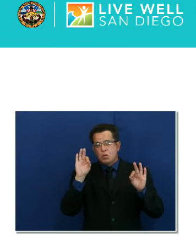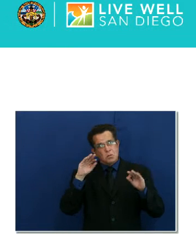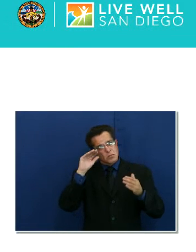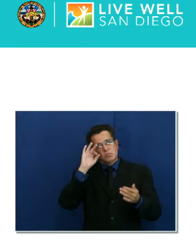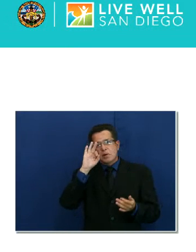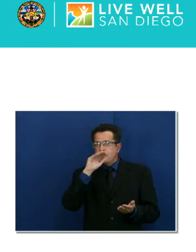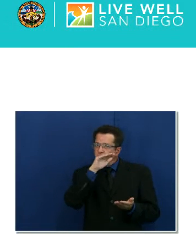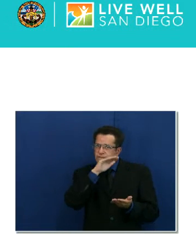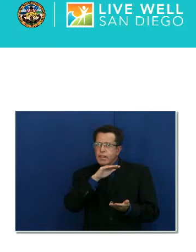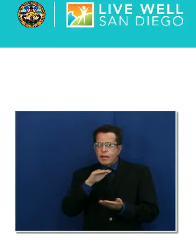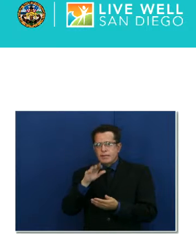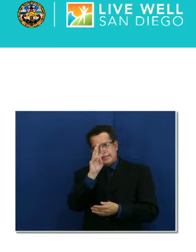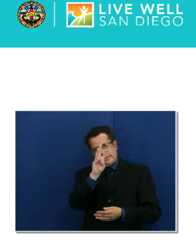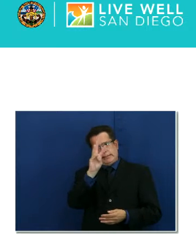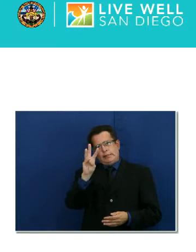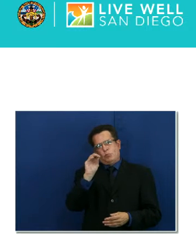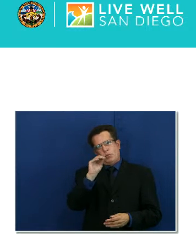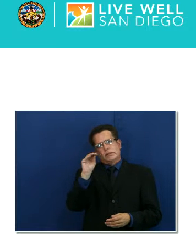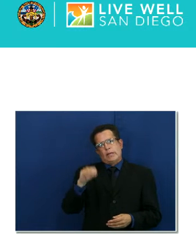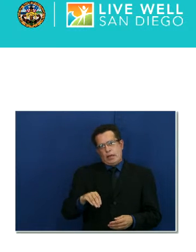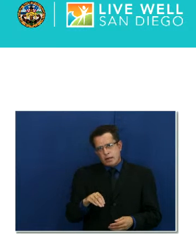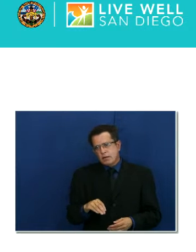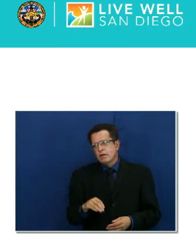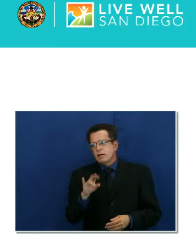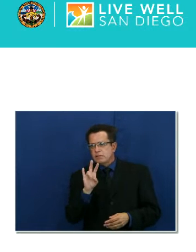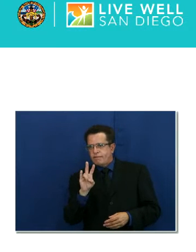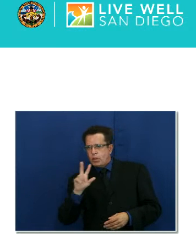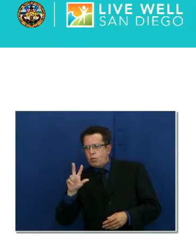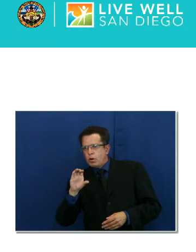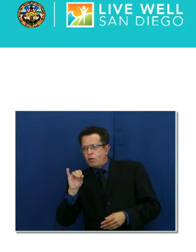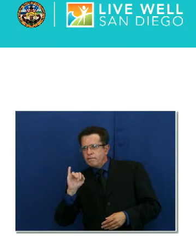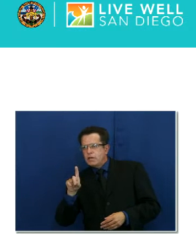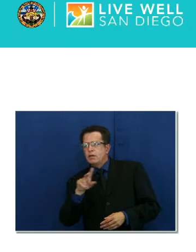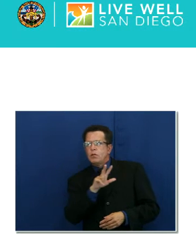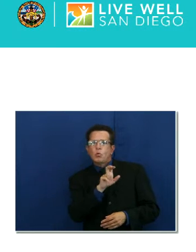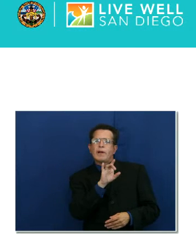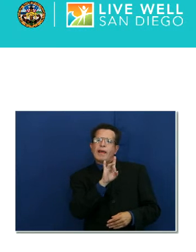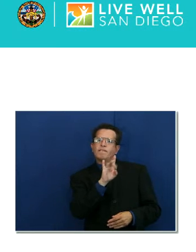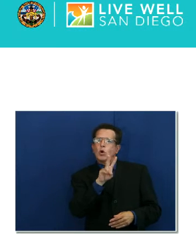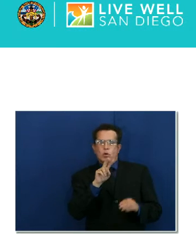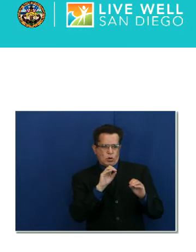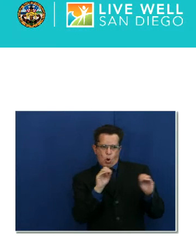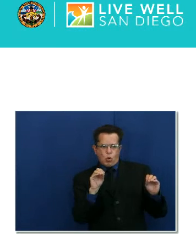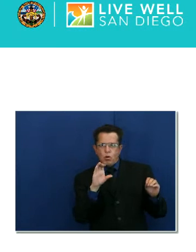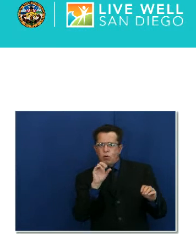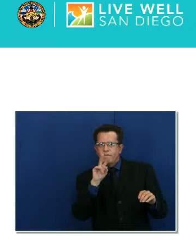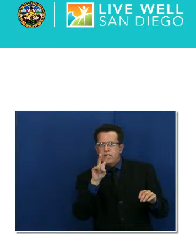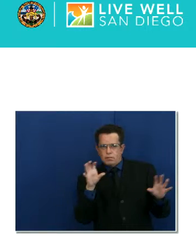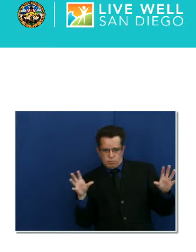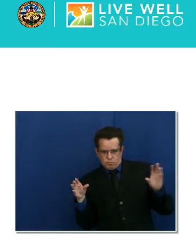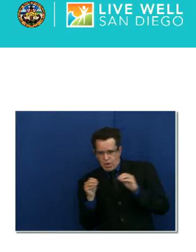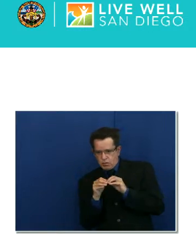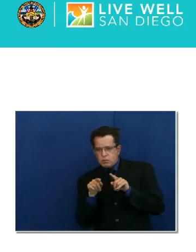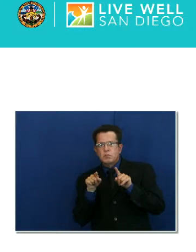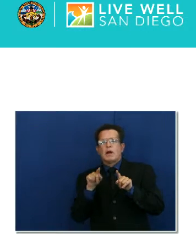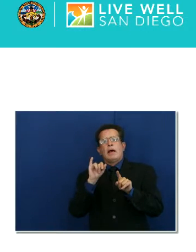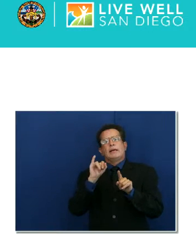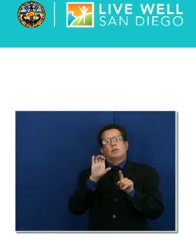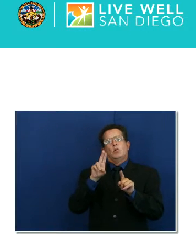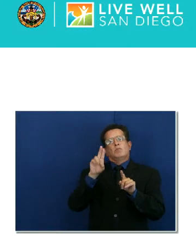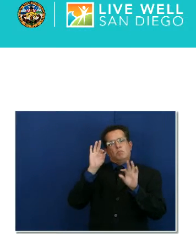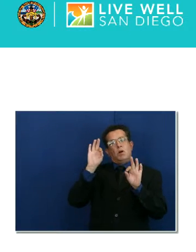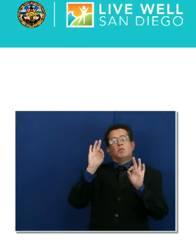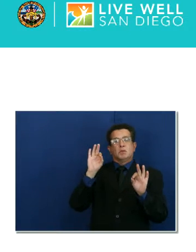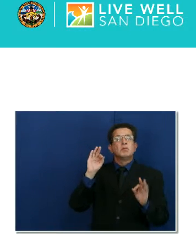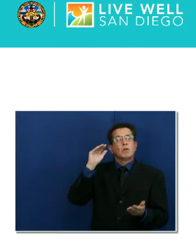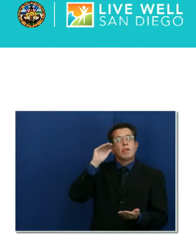steady right there at 66%. 73 COVID, 384 non-COVID, and this is, has been one of our most